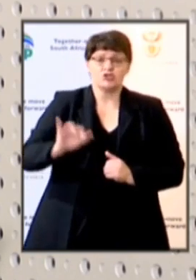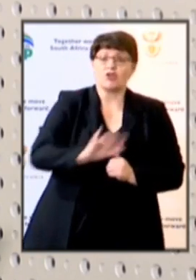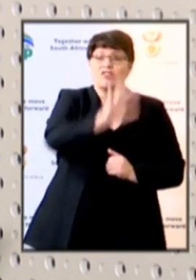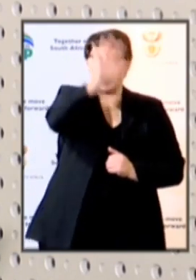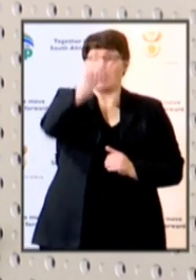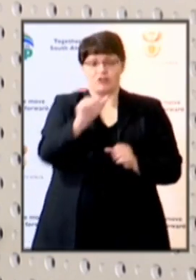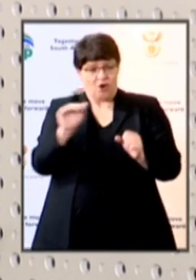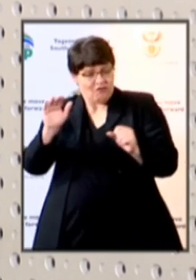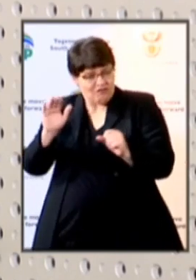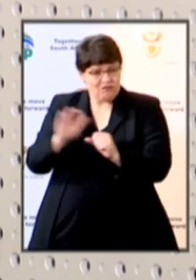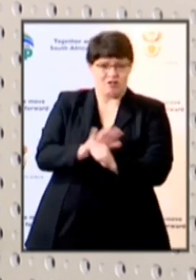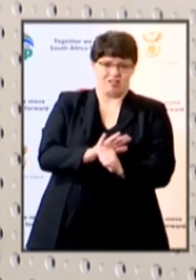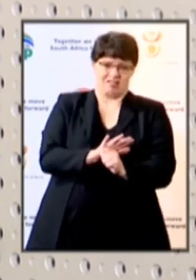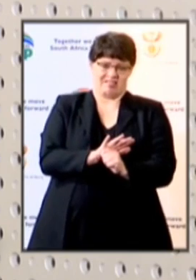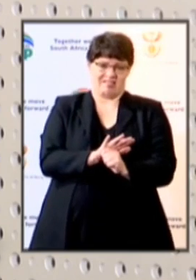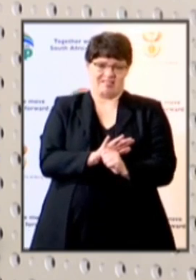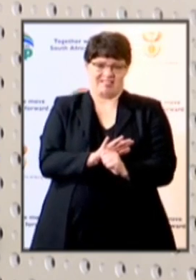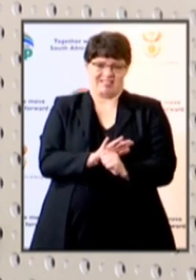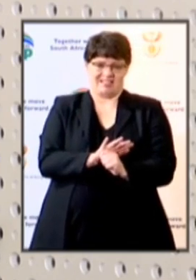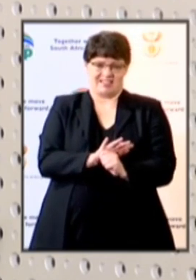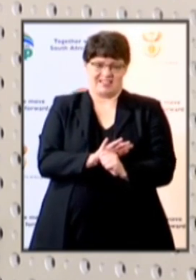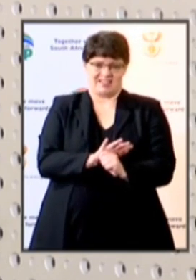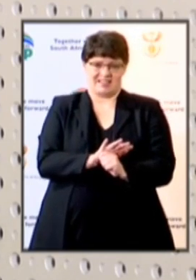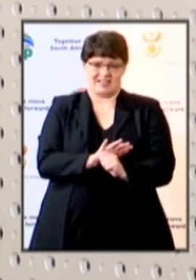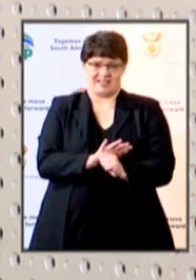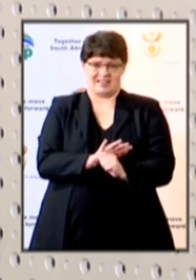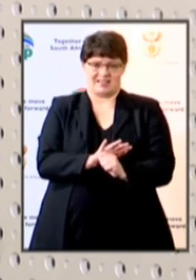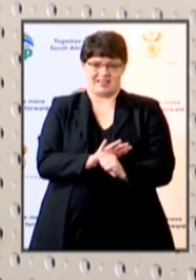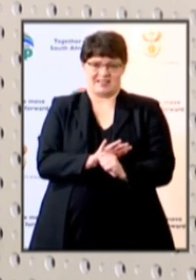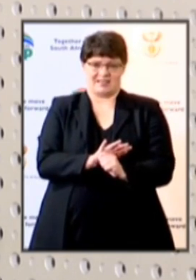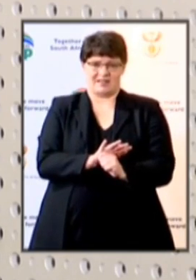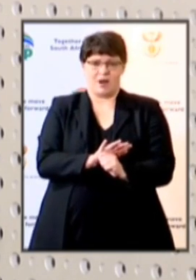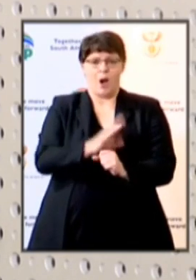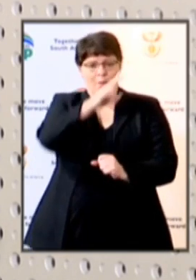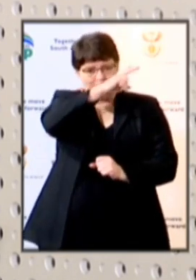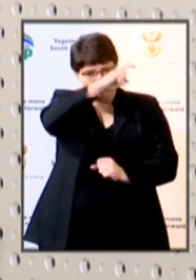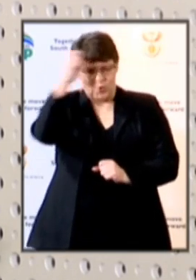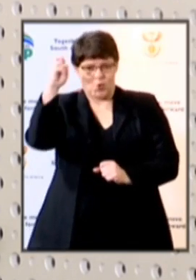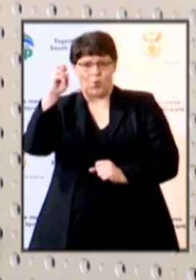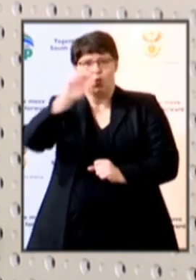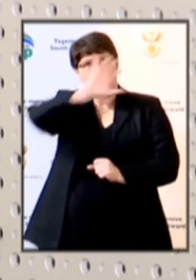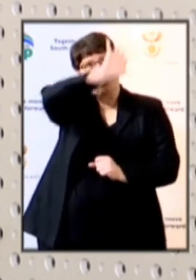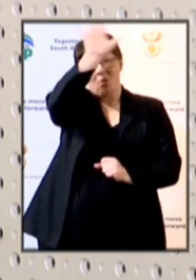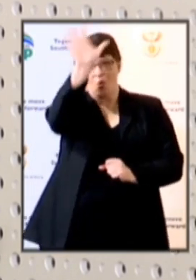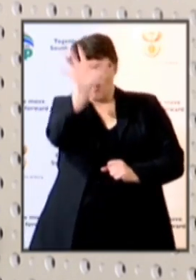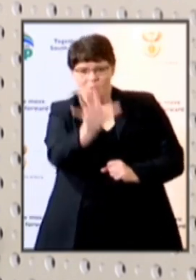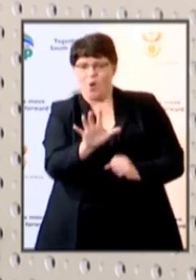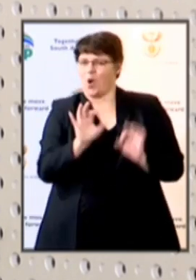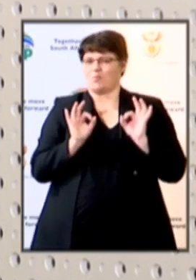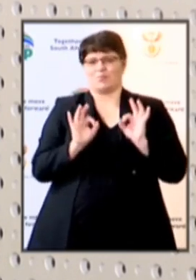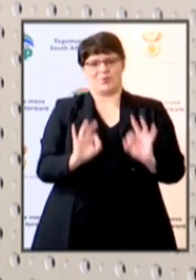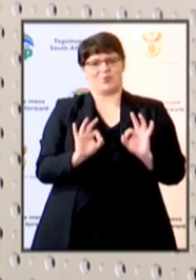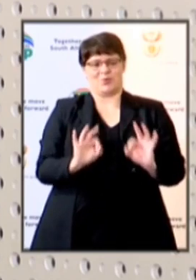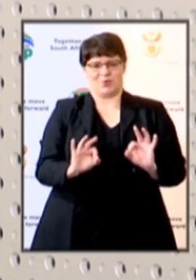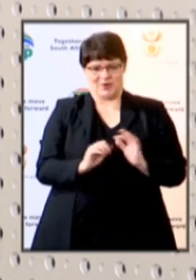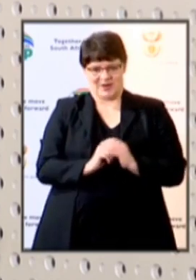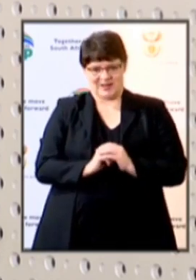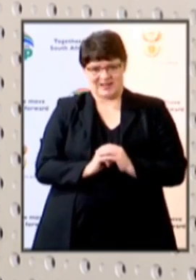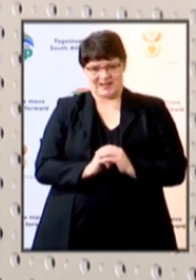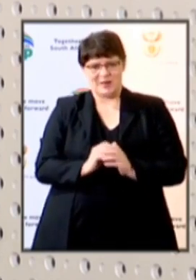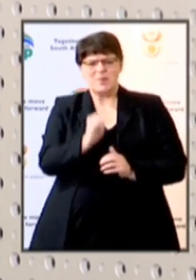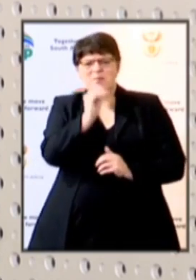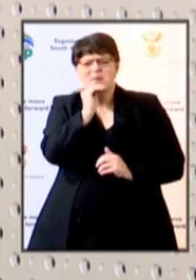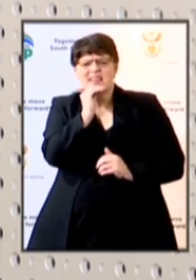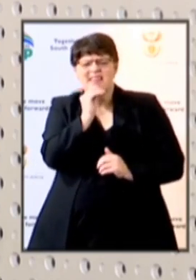being blue or even further than blue. Further than blue, it will mean there is